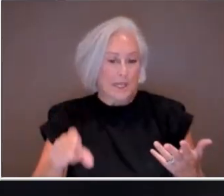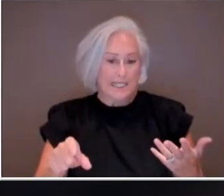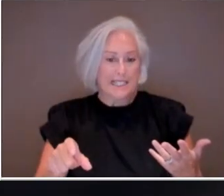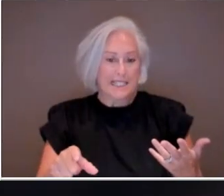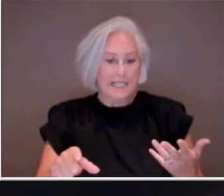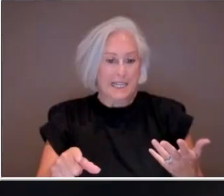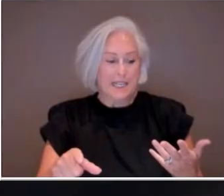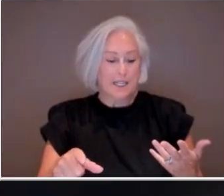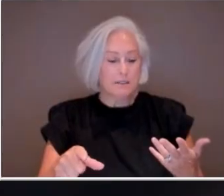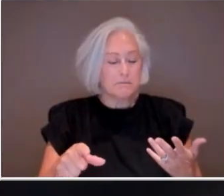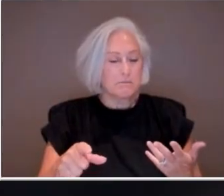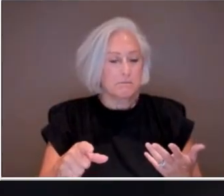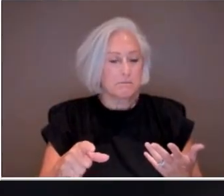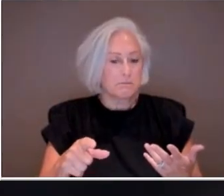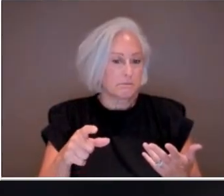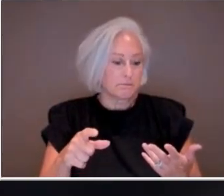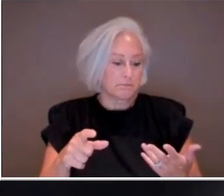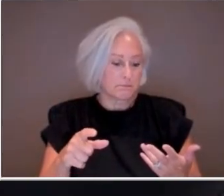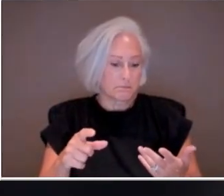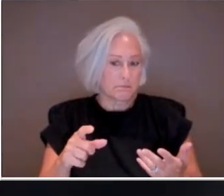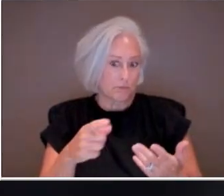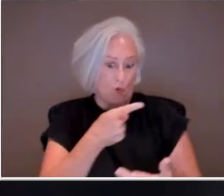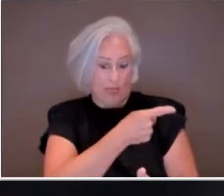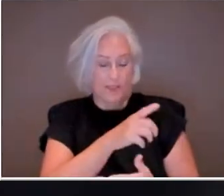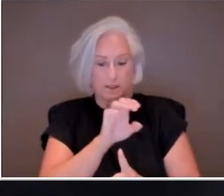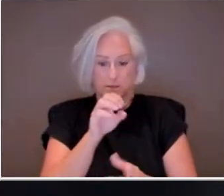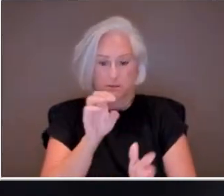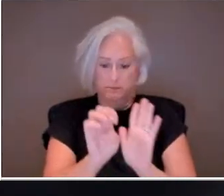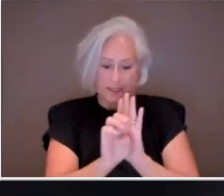specific example, in a cancer care setting.